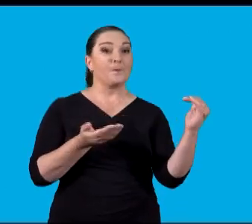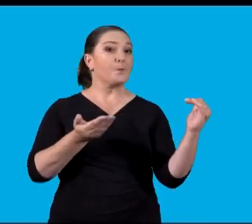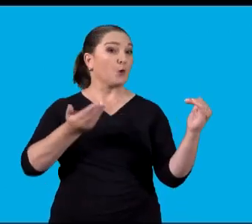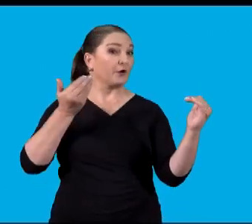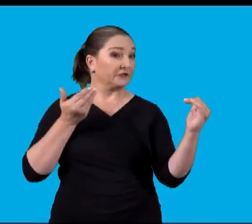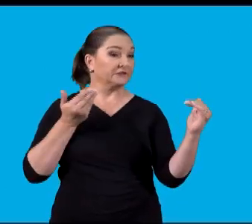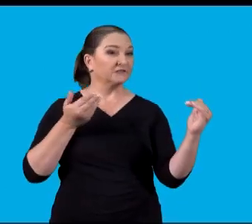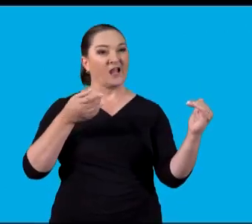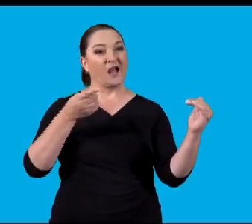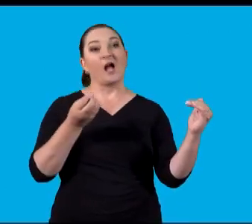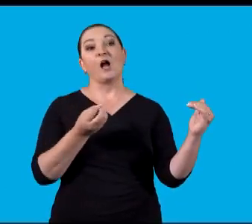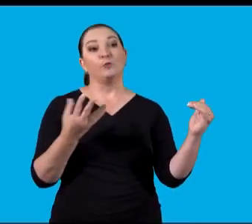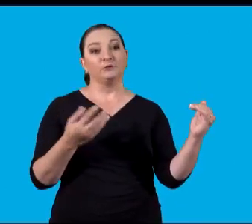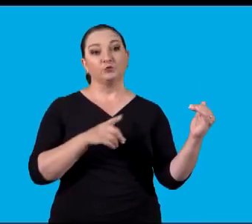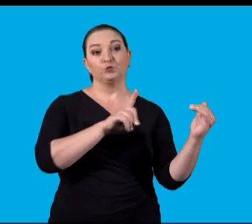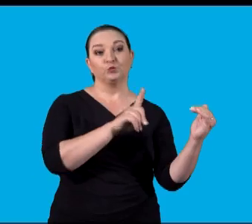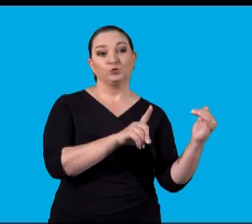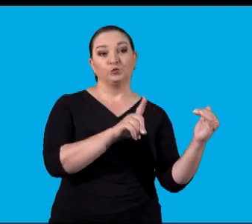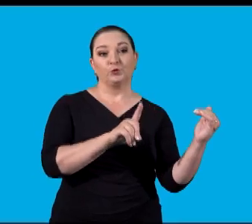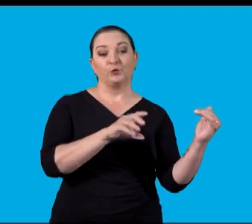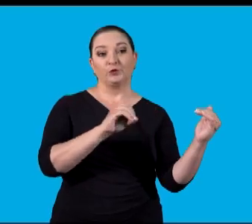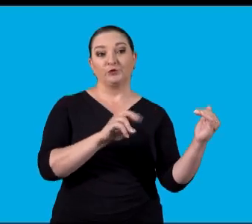year, how much was my inventories?